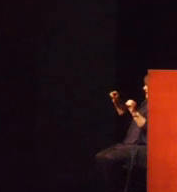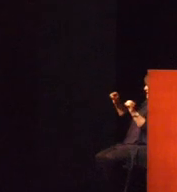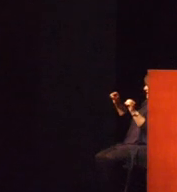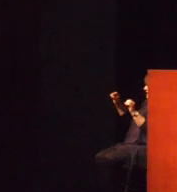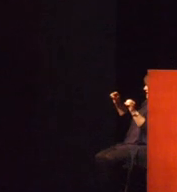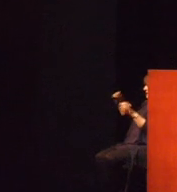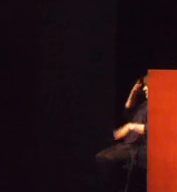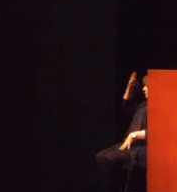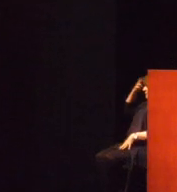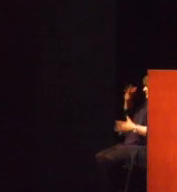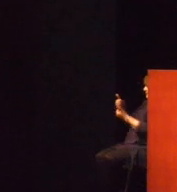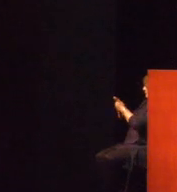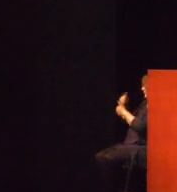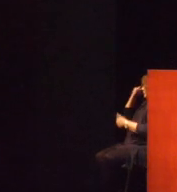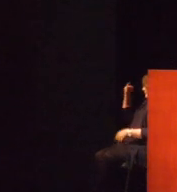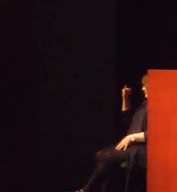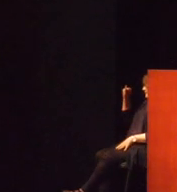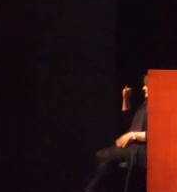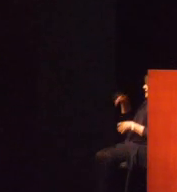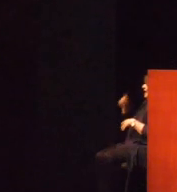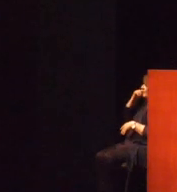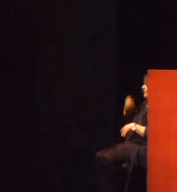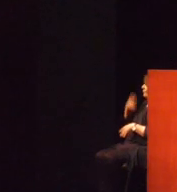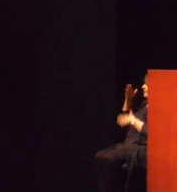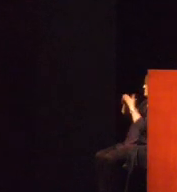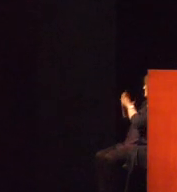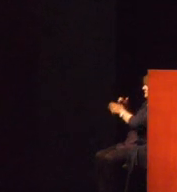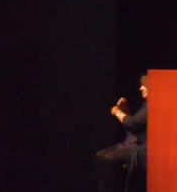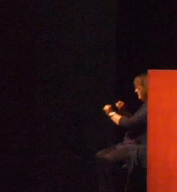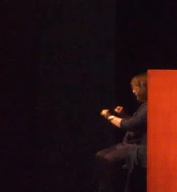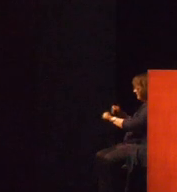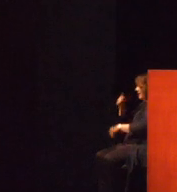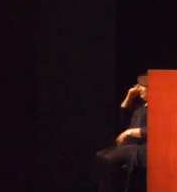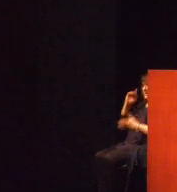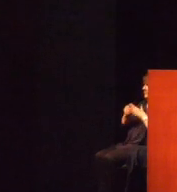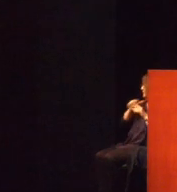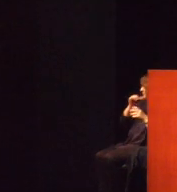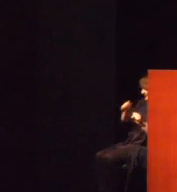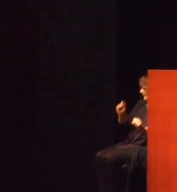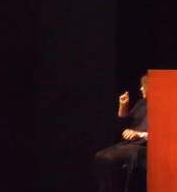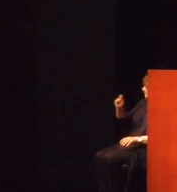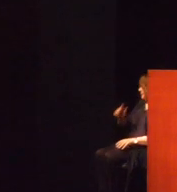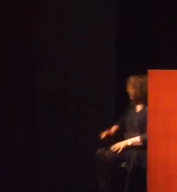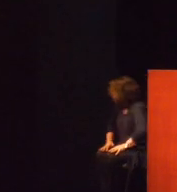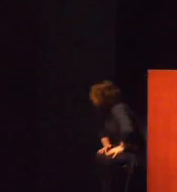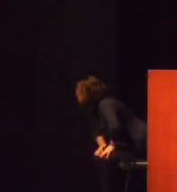to challenge those ideas. I thought white communities were safe. I thought black communities were unsafe.